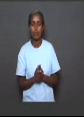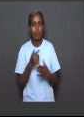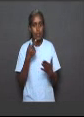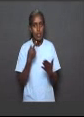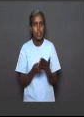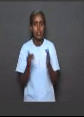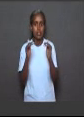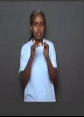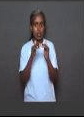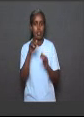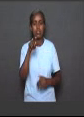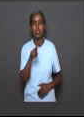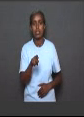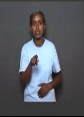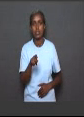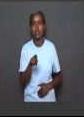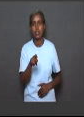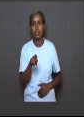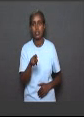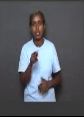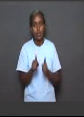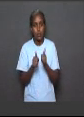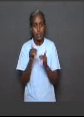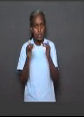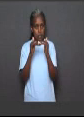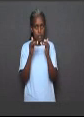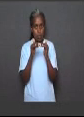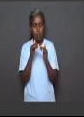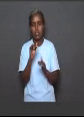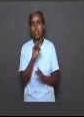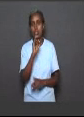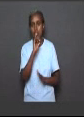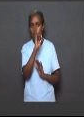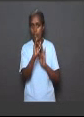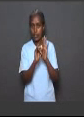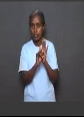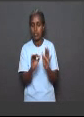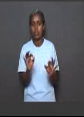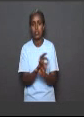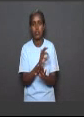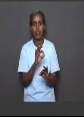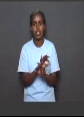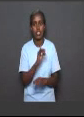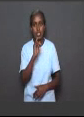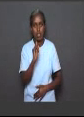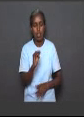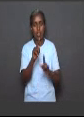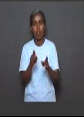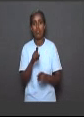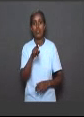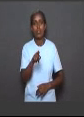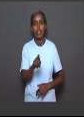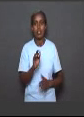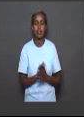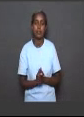This equals x, which equals the identity function I of